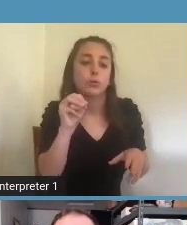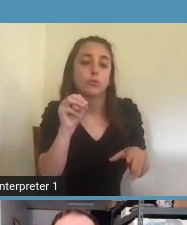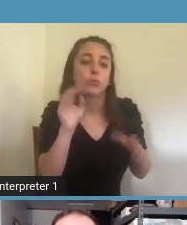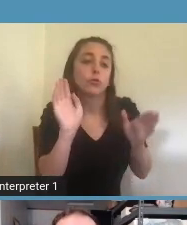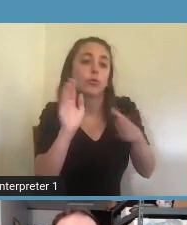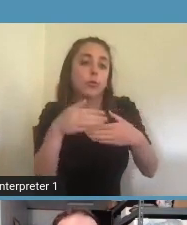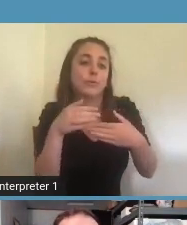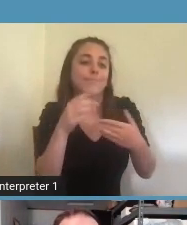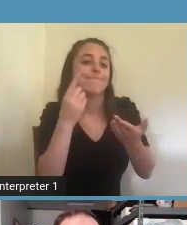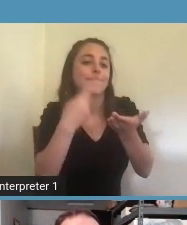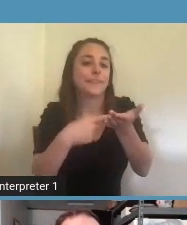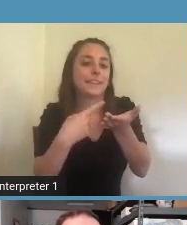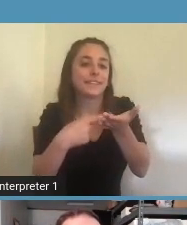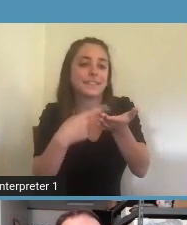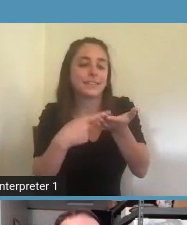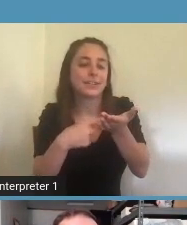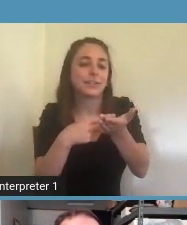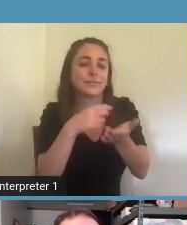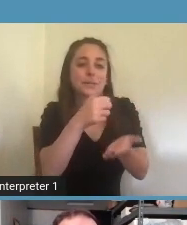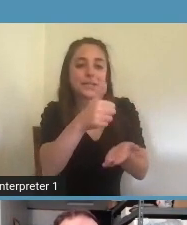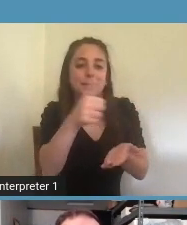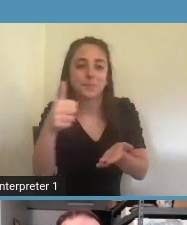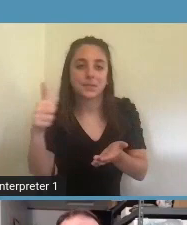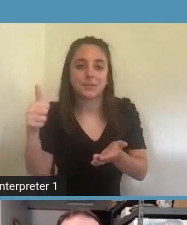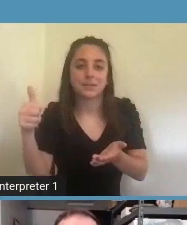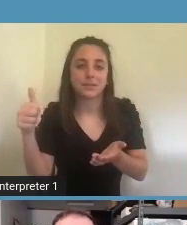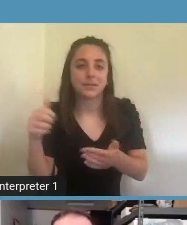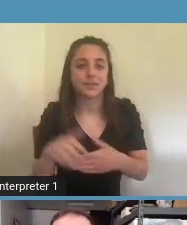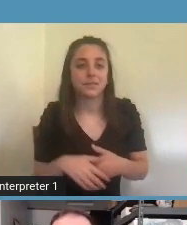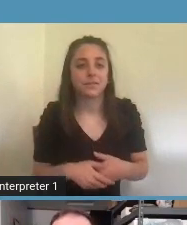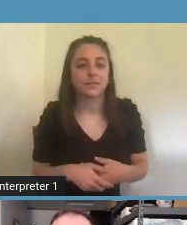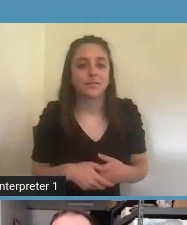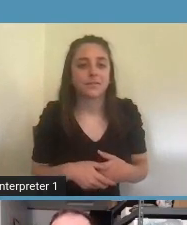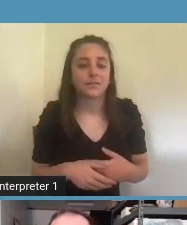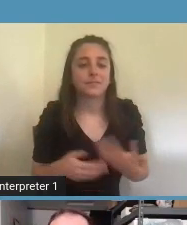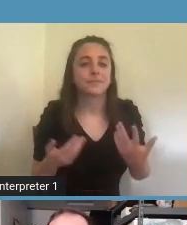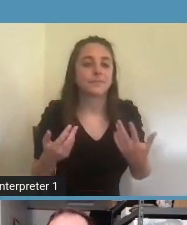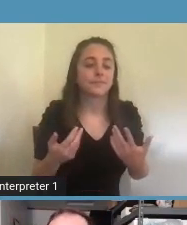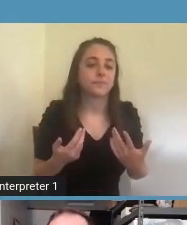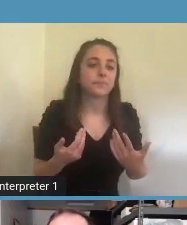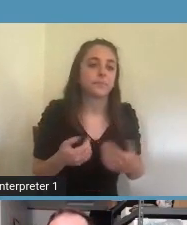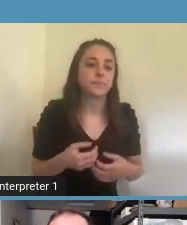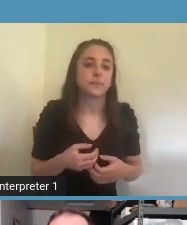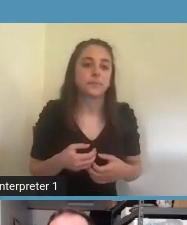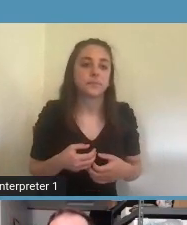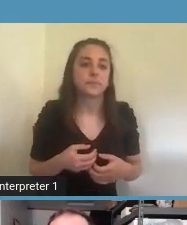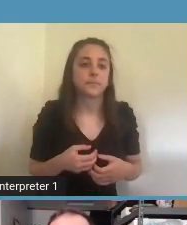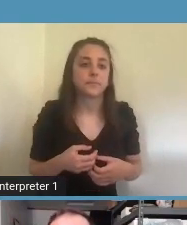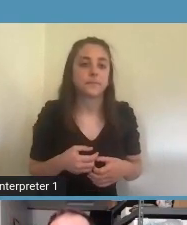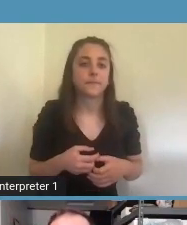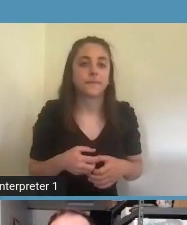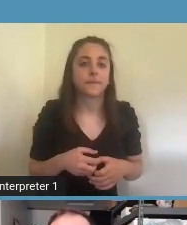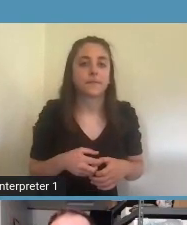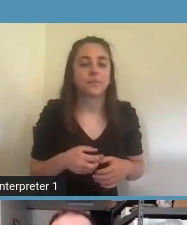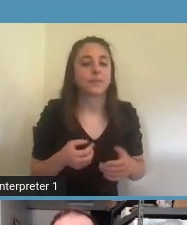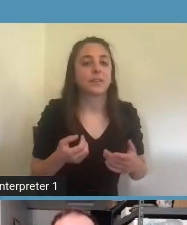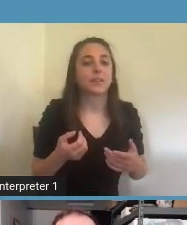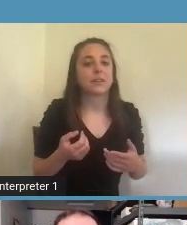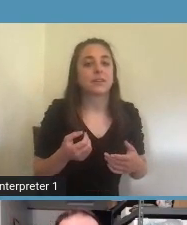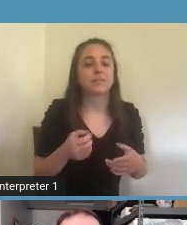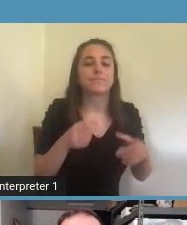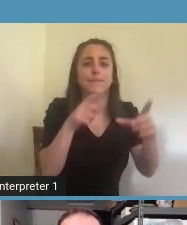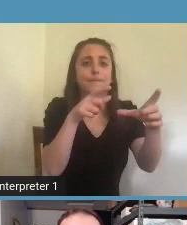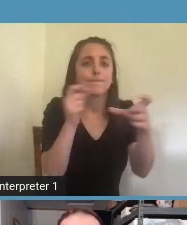between themselves, even though they're all on the same panel. And this was just sped